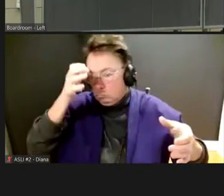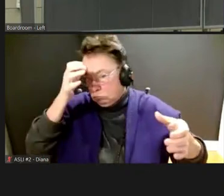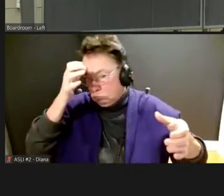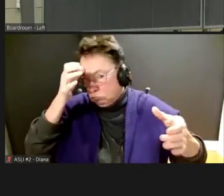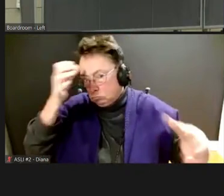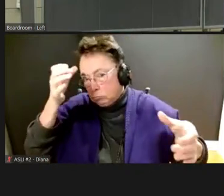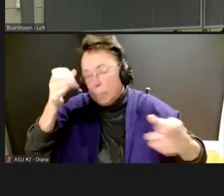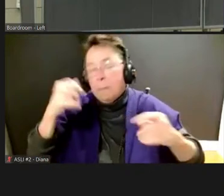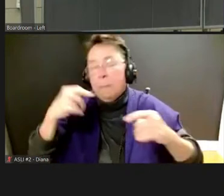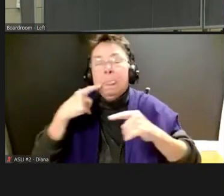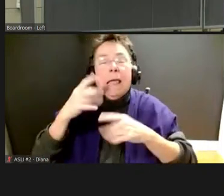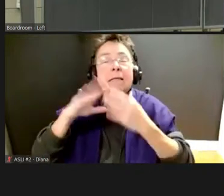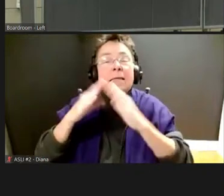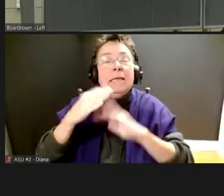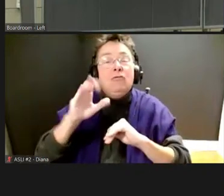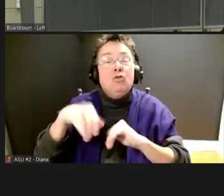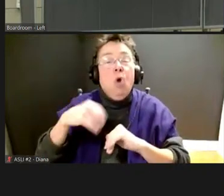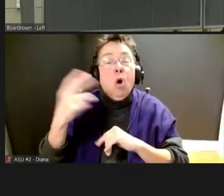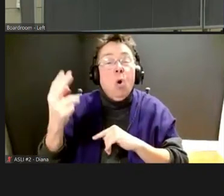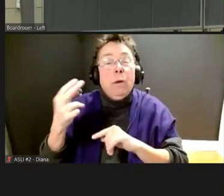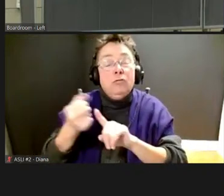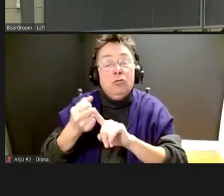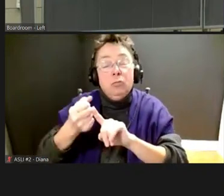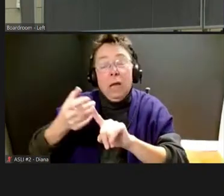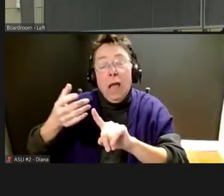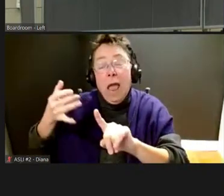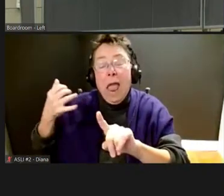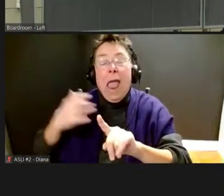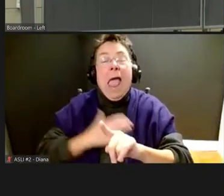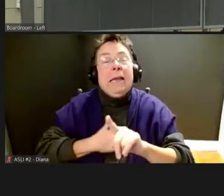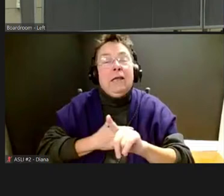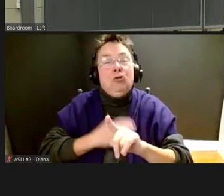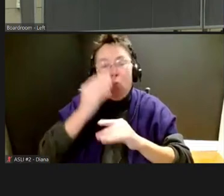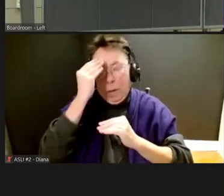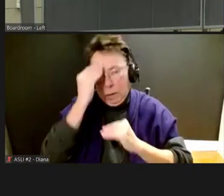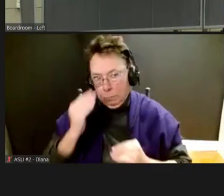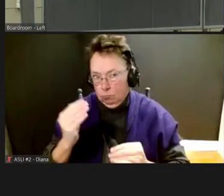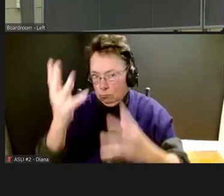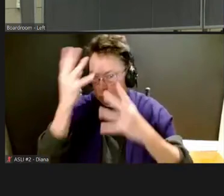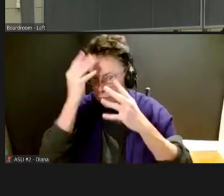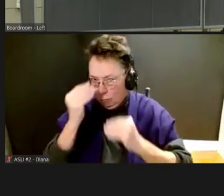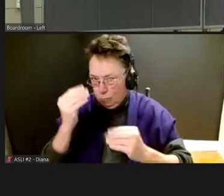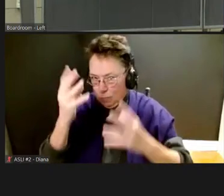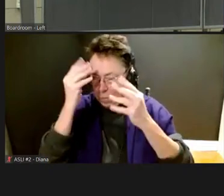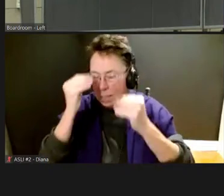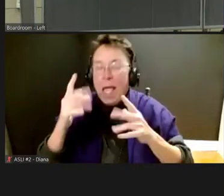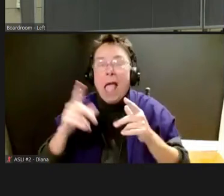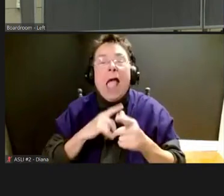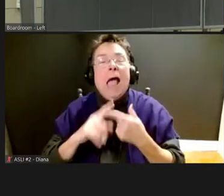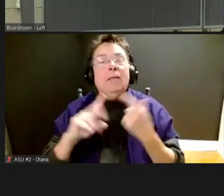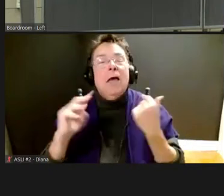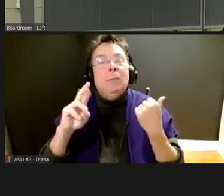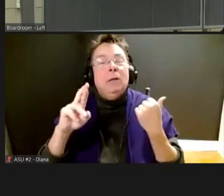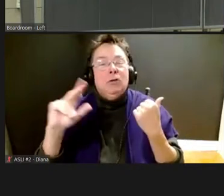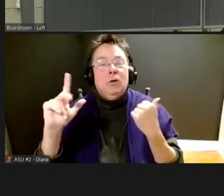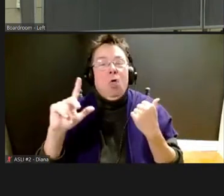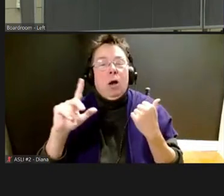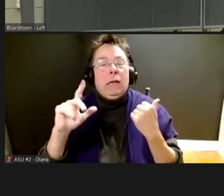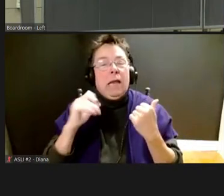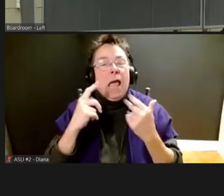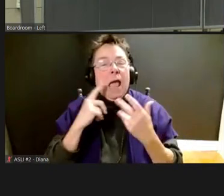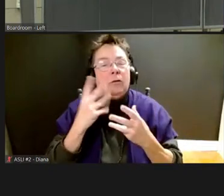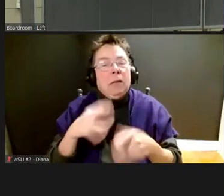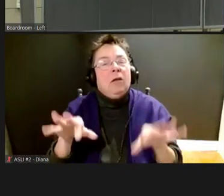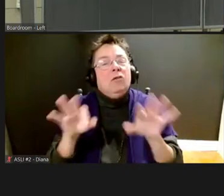history of the City of Chicago and enjoyed sharing that knowledge. And whereas Mr. Longini has played an